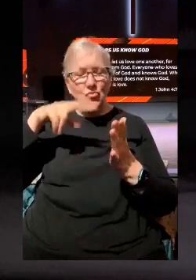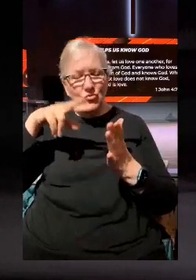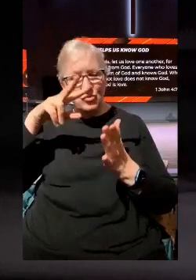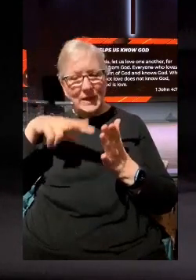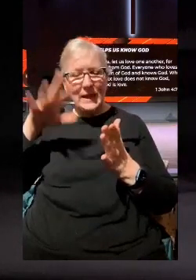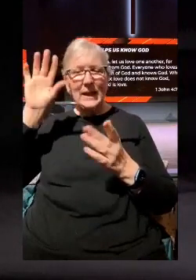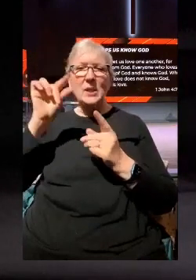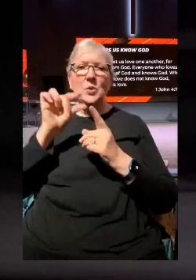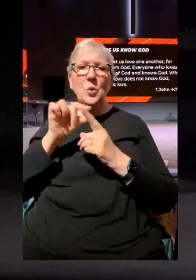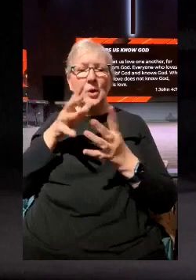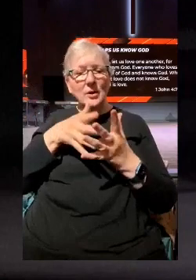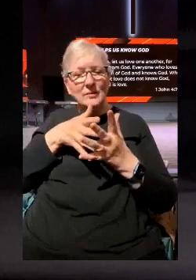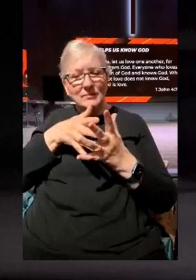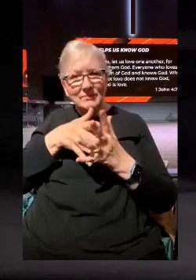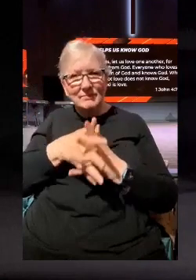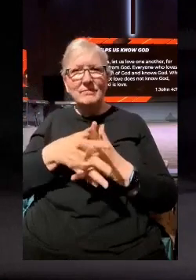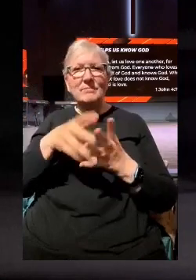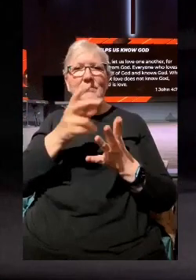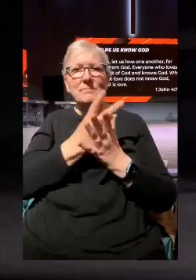in his love.